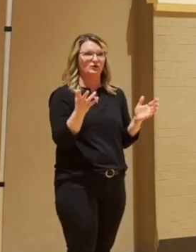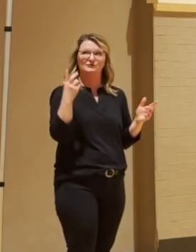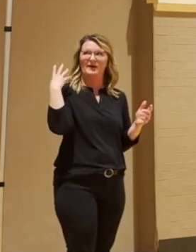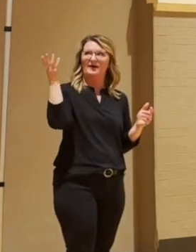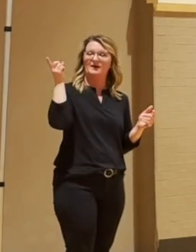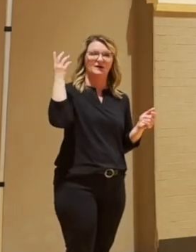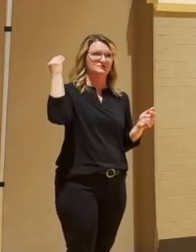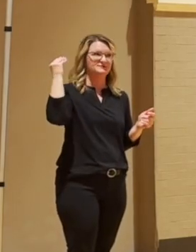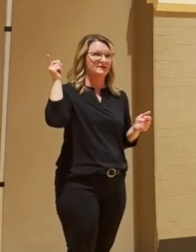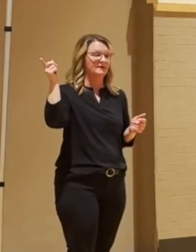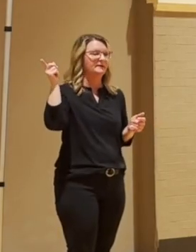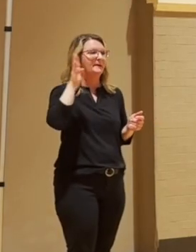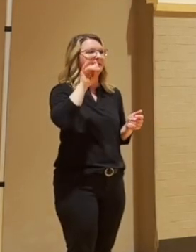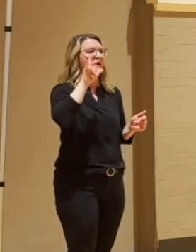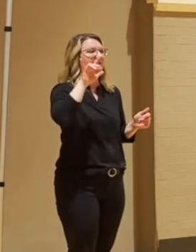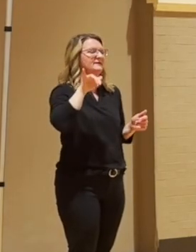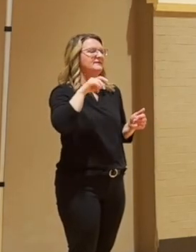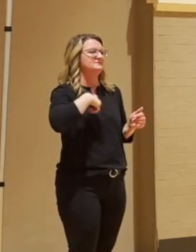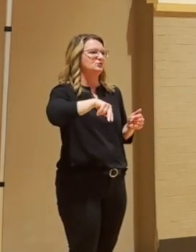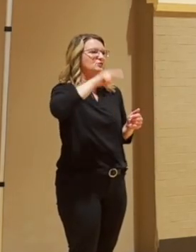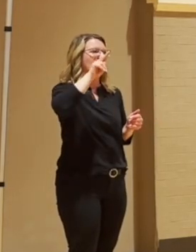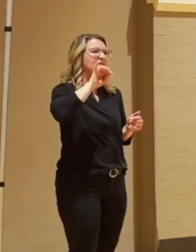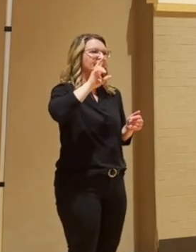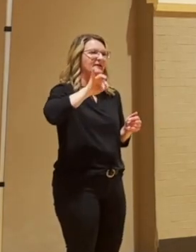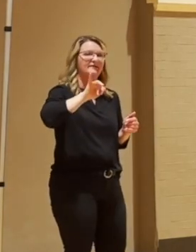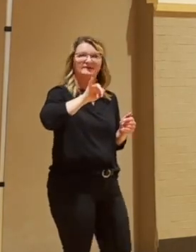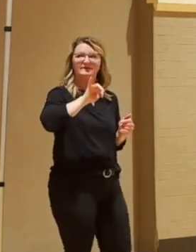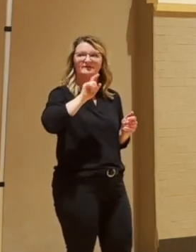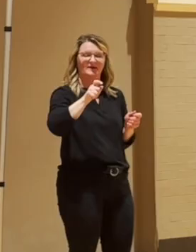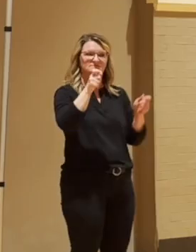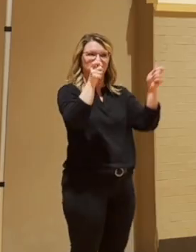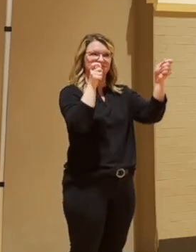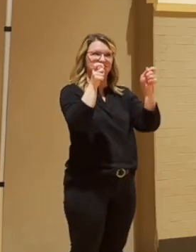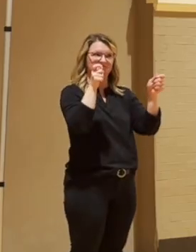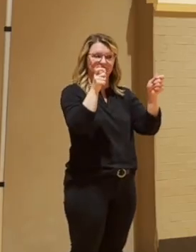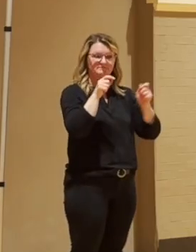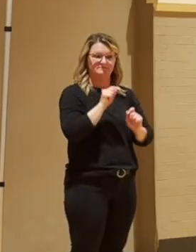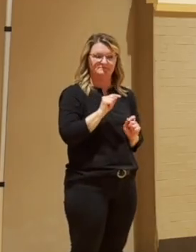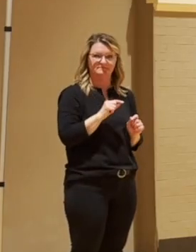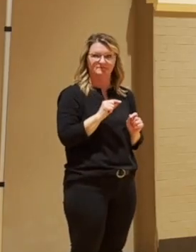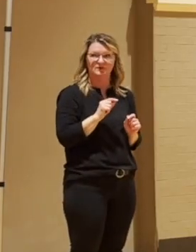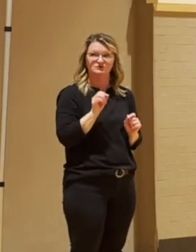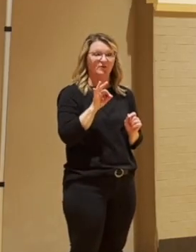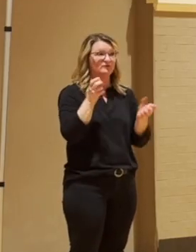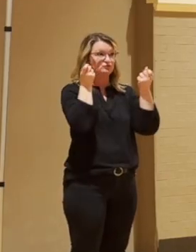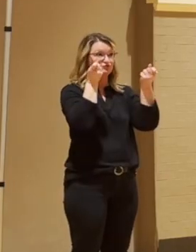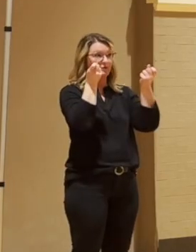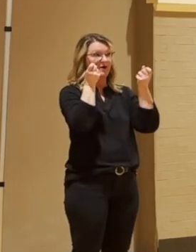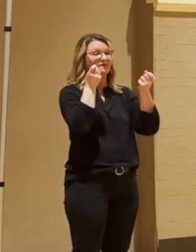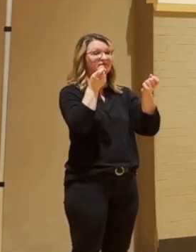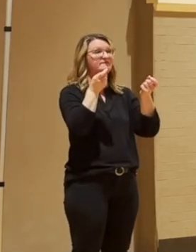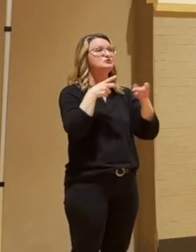here in Bailey. This was our North Bailey, our real-time control. So if you travel down Bailey